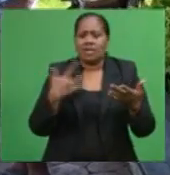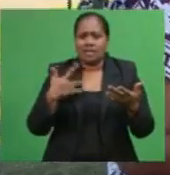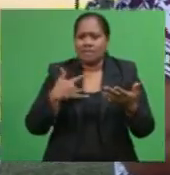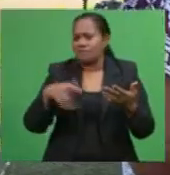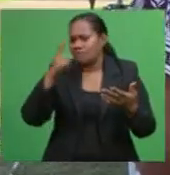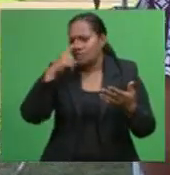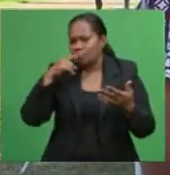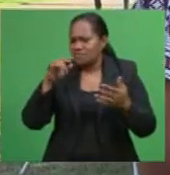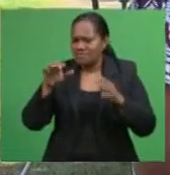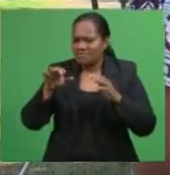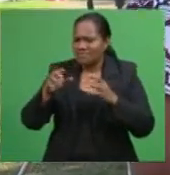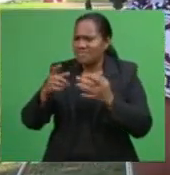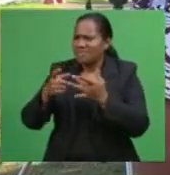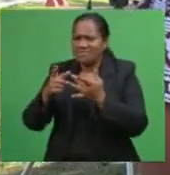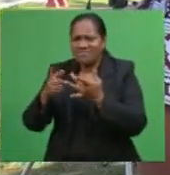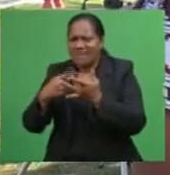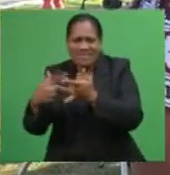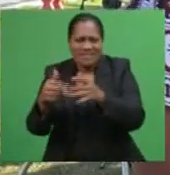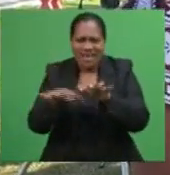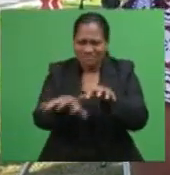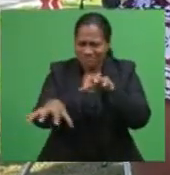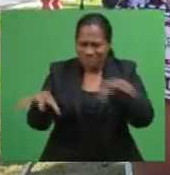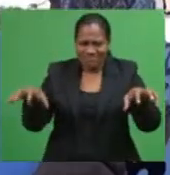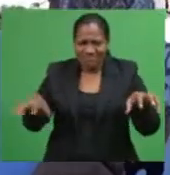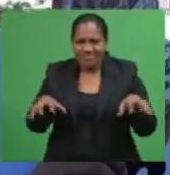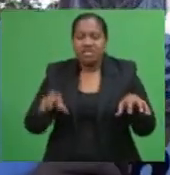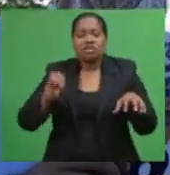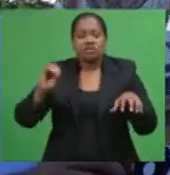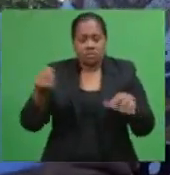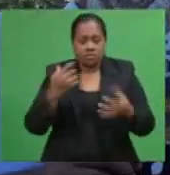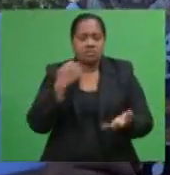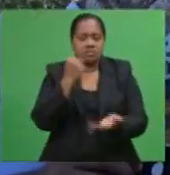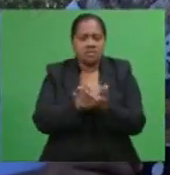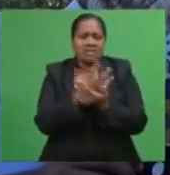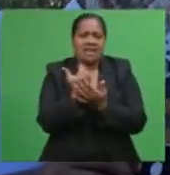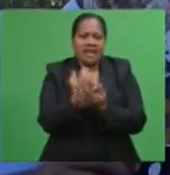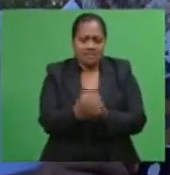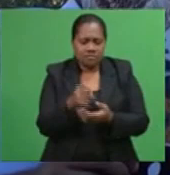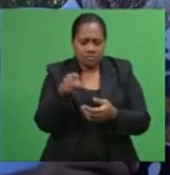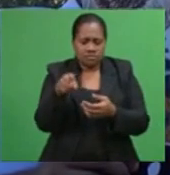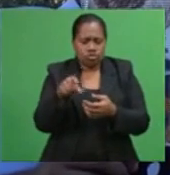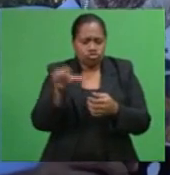around the globe. So as such we have to ensure that better chances of survival